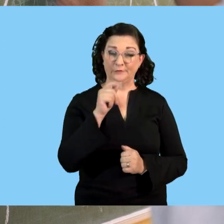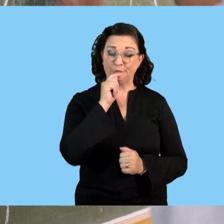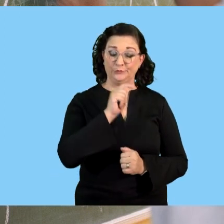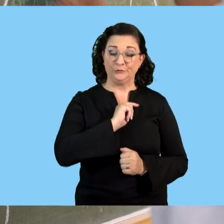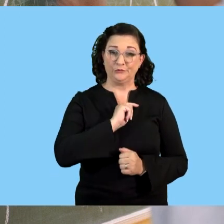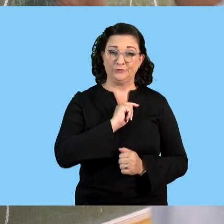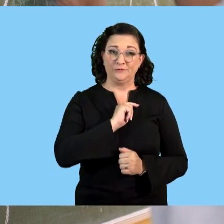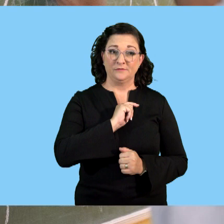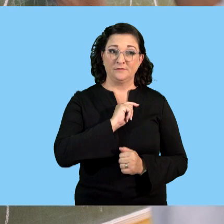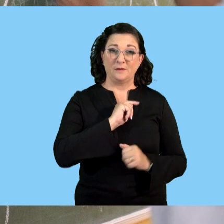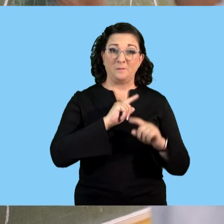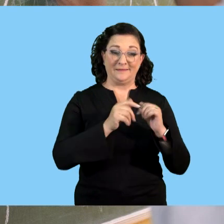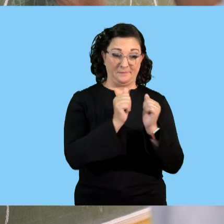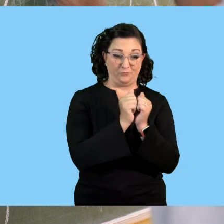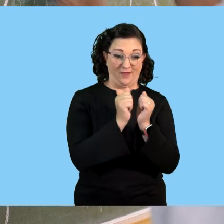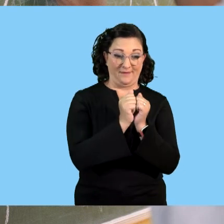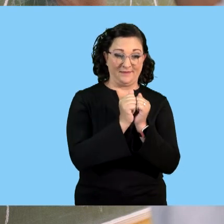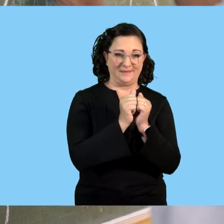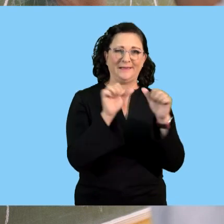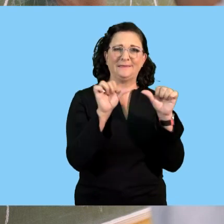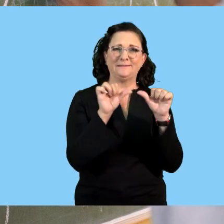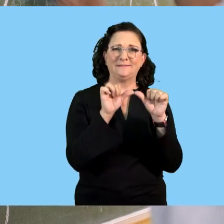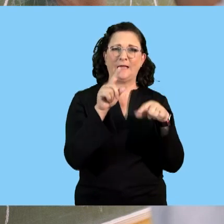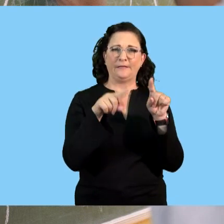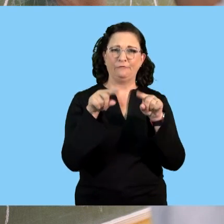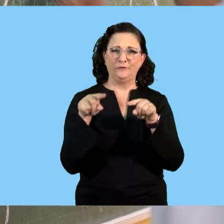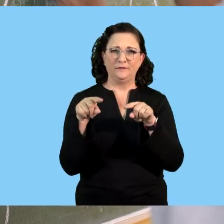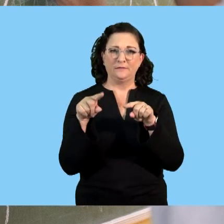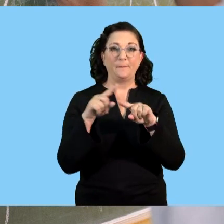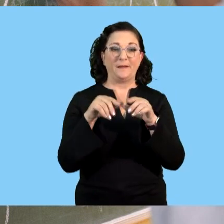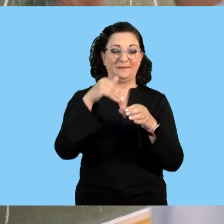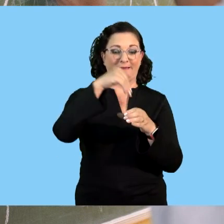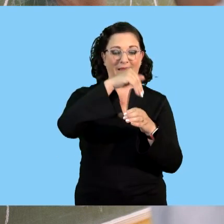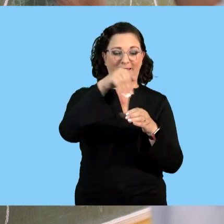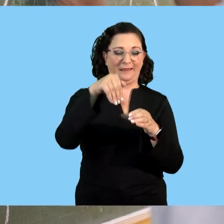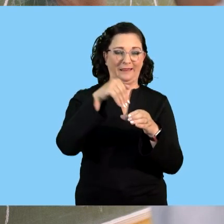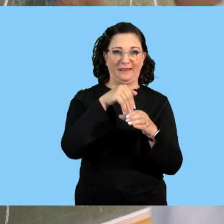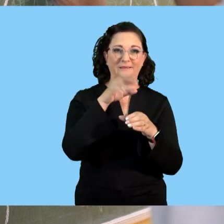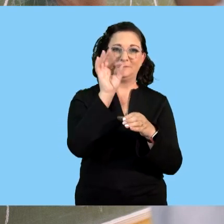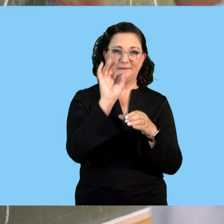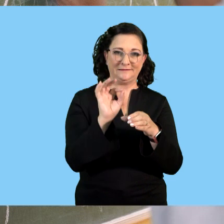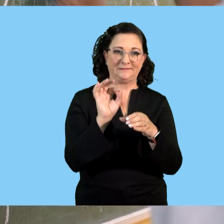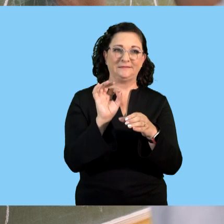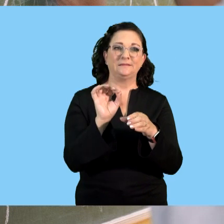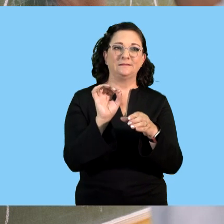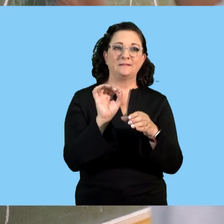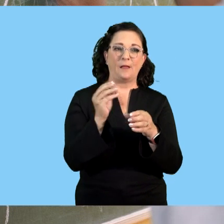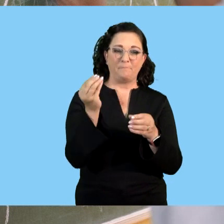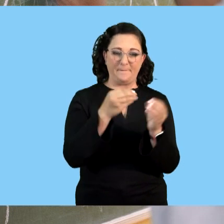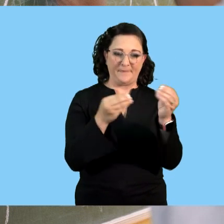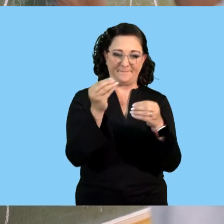one of us has a different size brain, but we have the same percentage